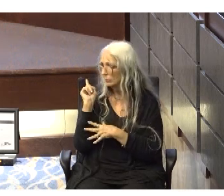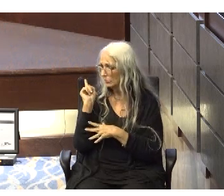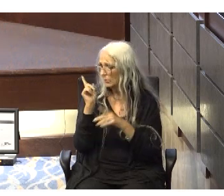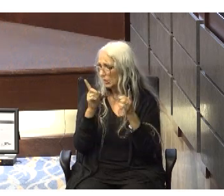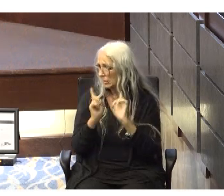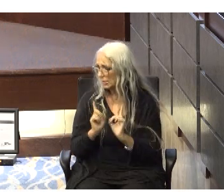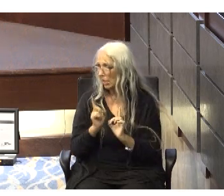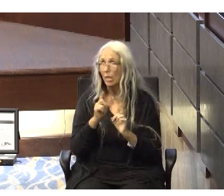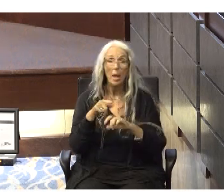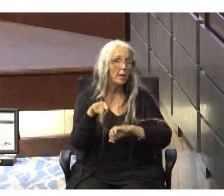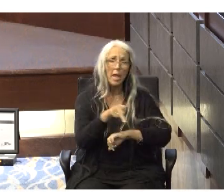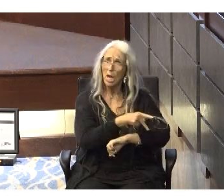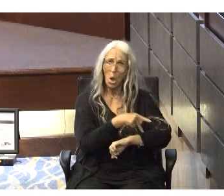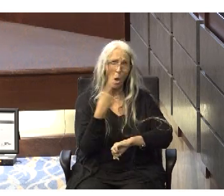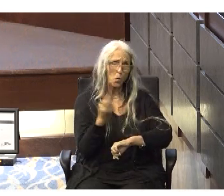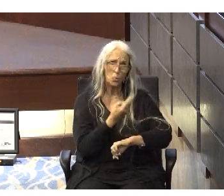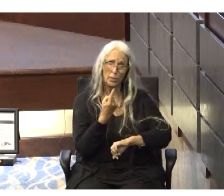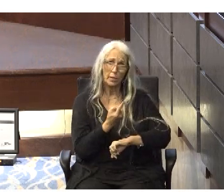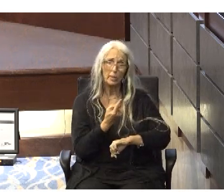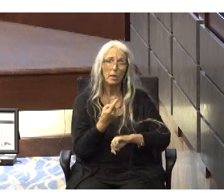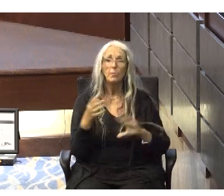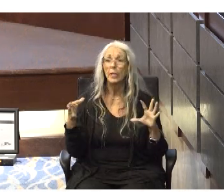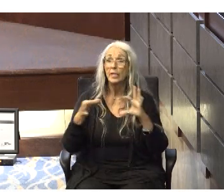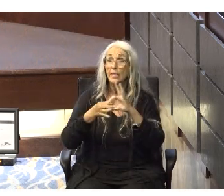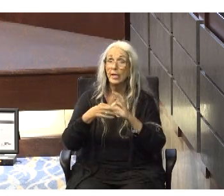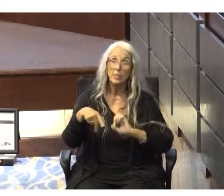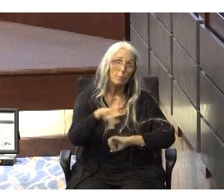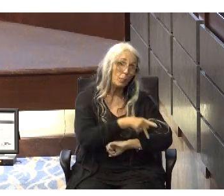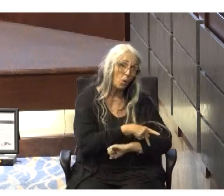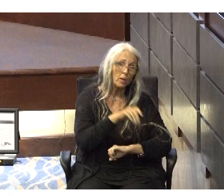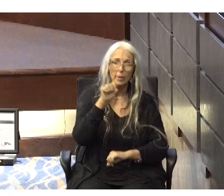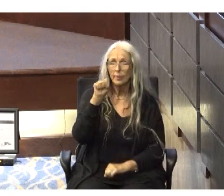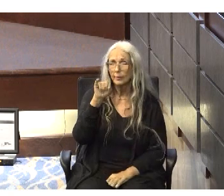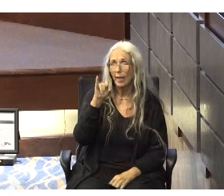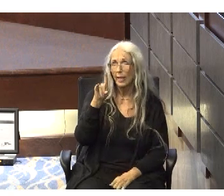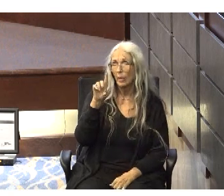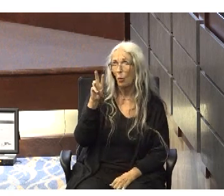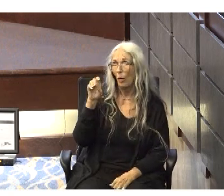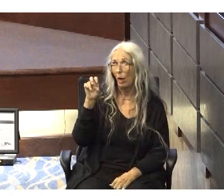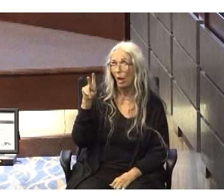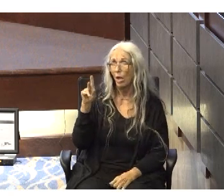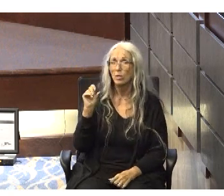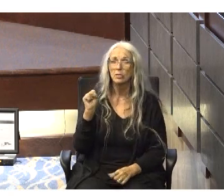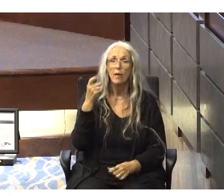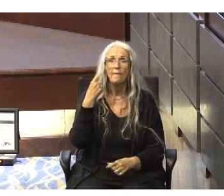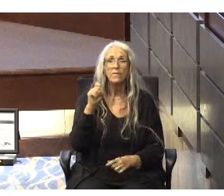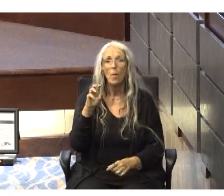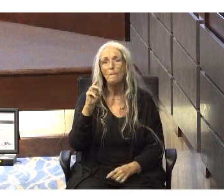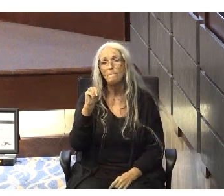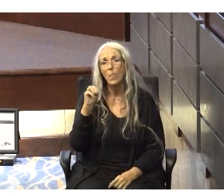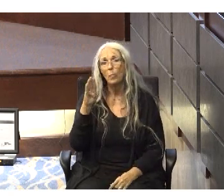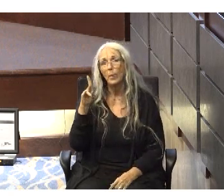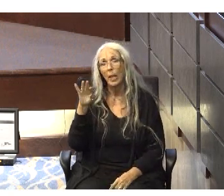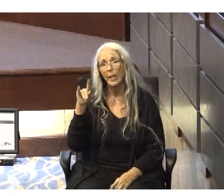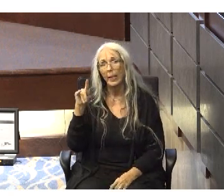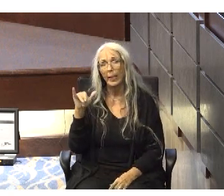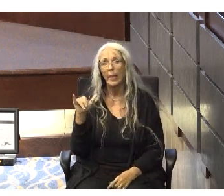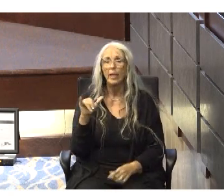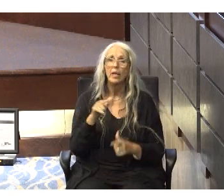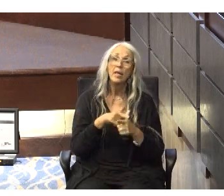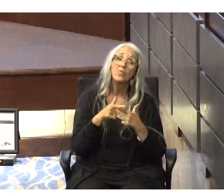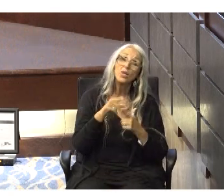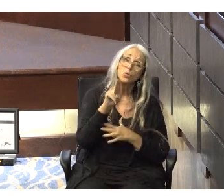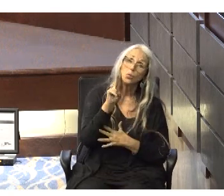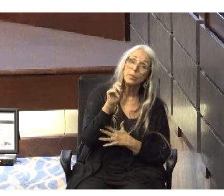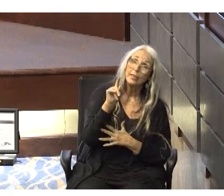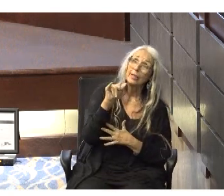at not only parks, connectivity to parks with sidewalks, also sidewalks from the mobility and the safety standpoint. Then the utilities,